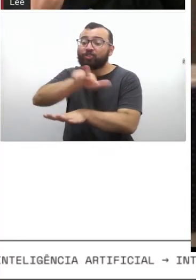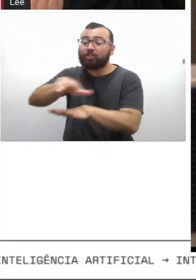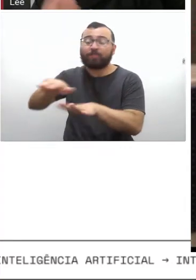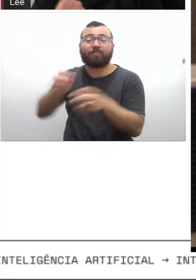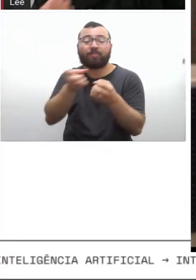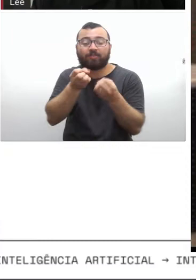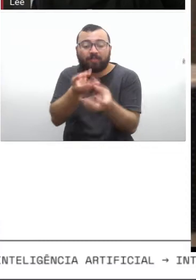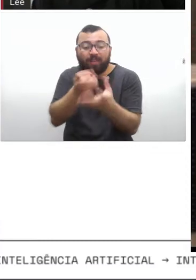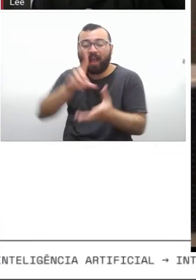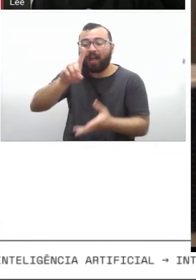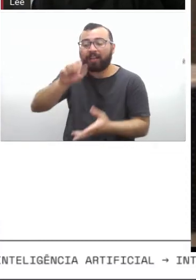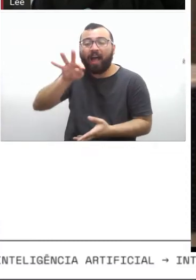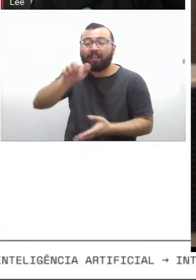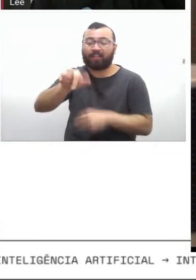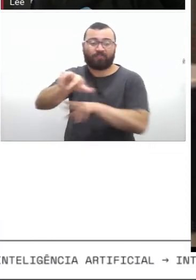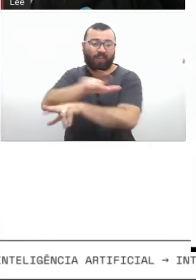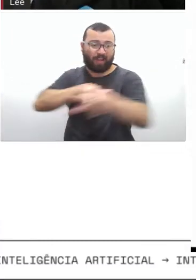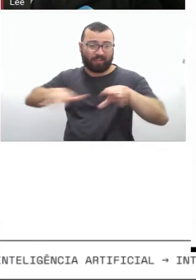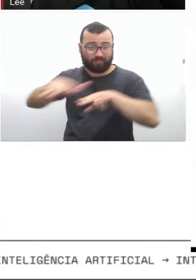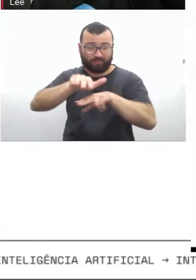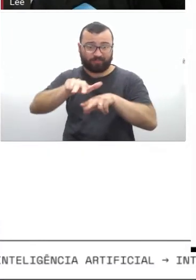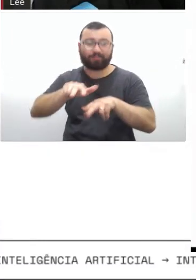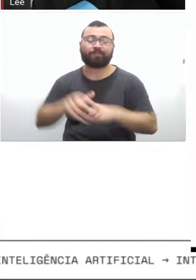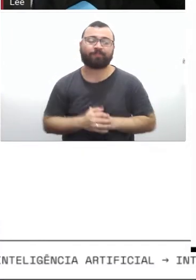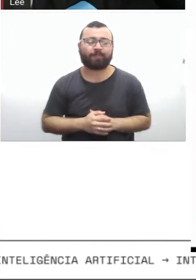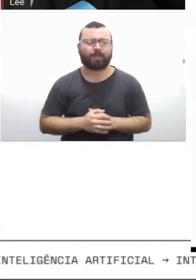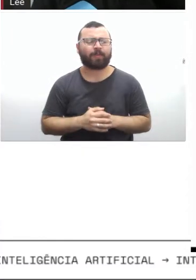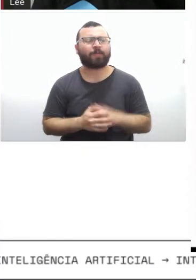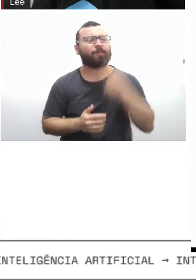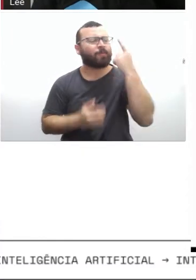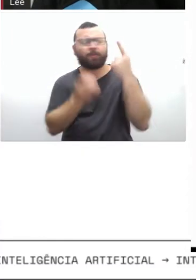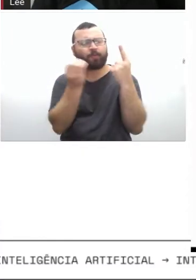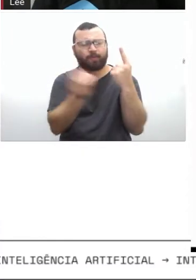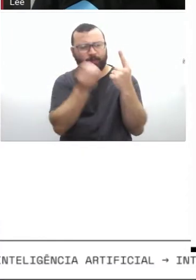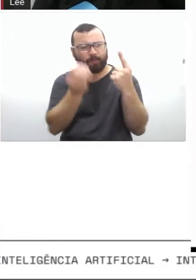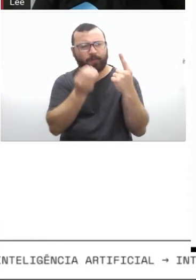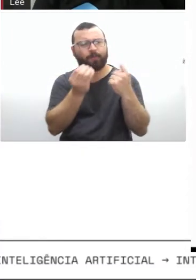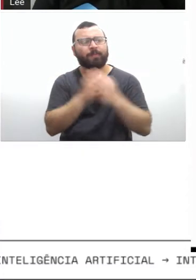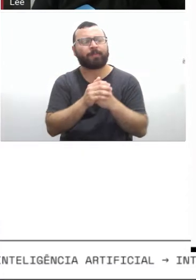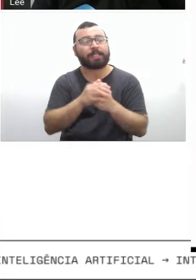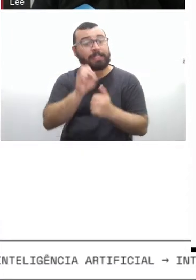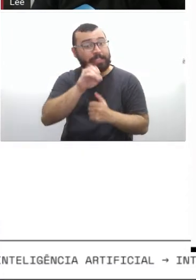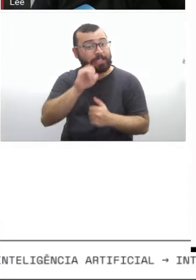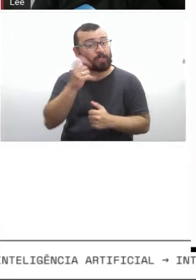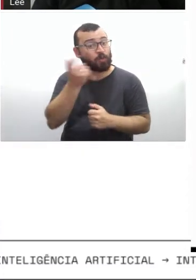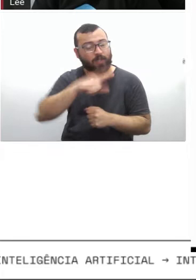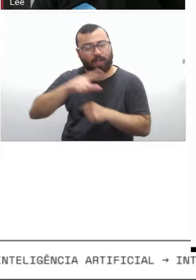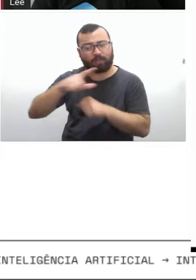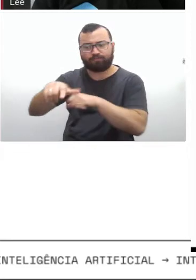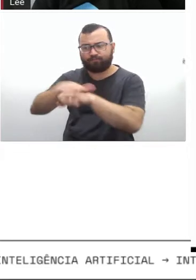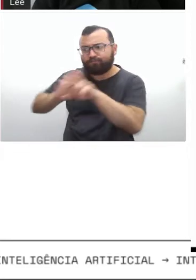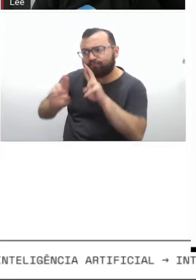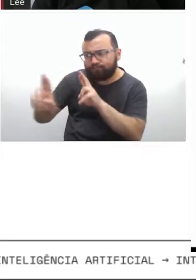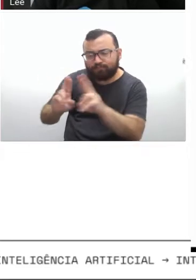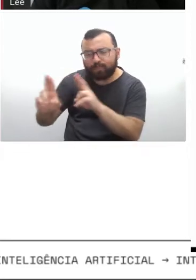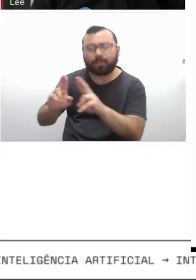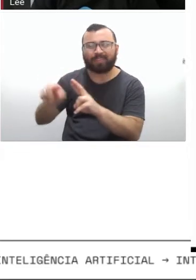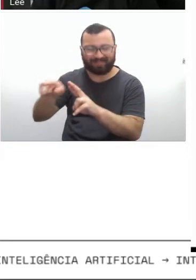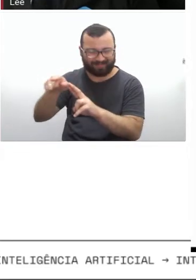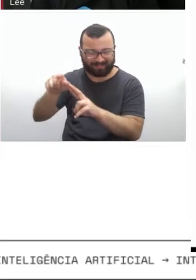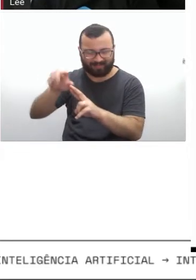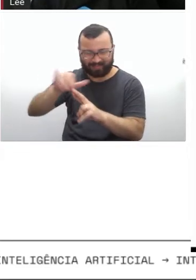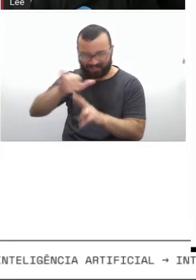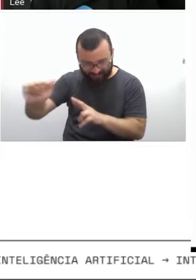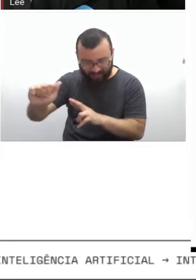give different types of answers. And one way is that if you just have good conversational design, you wouldn't experience